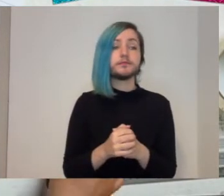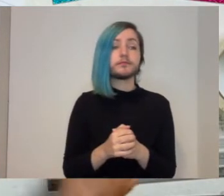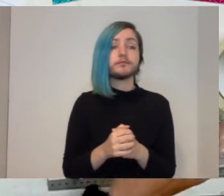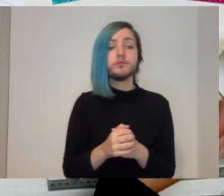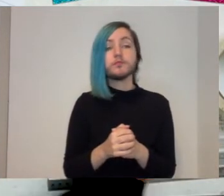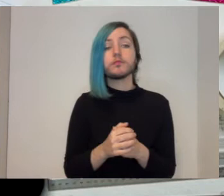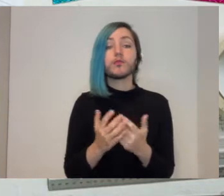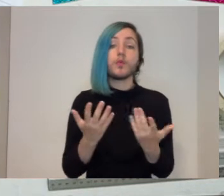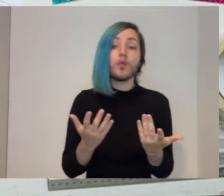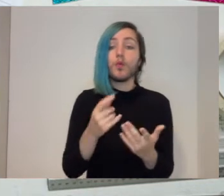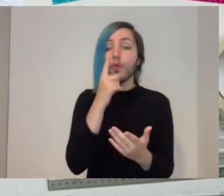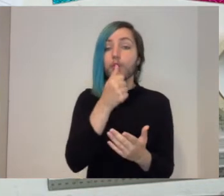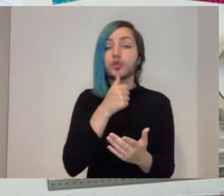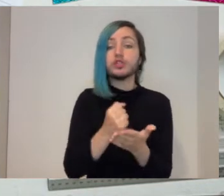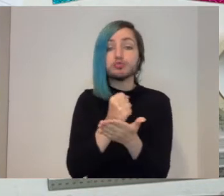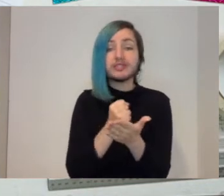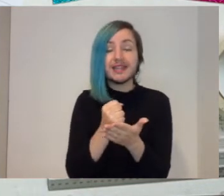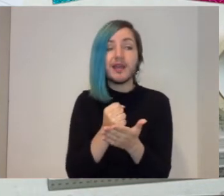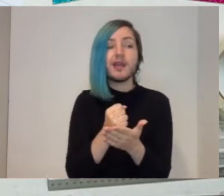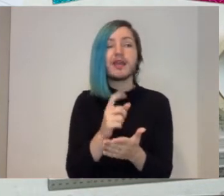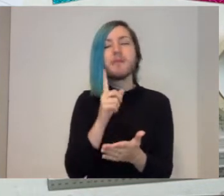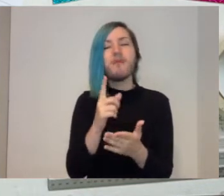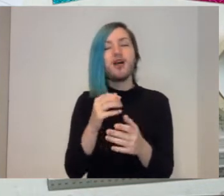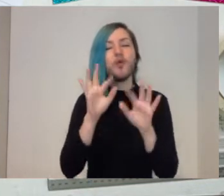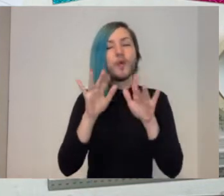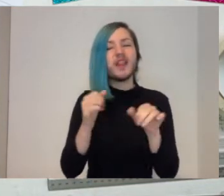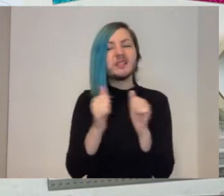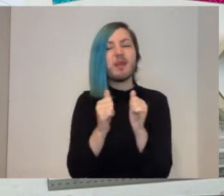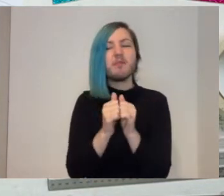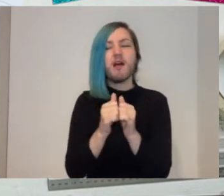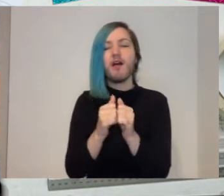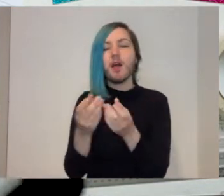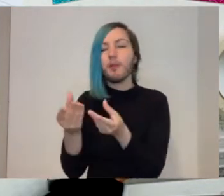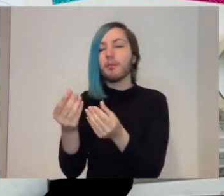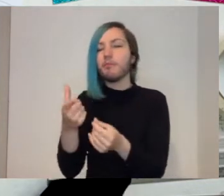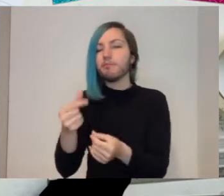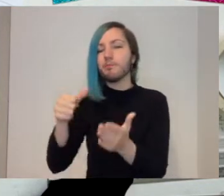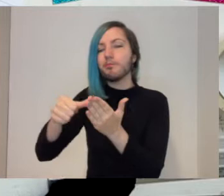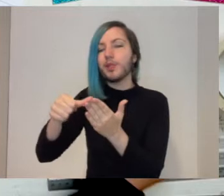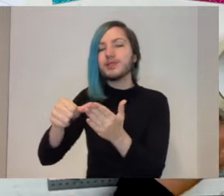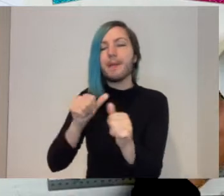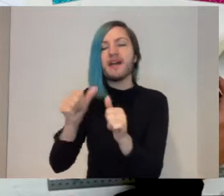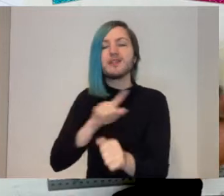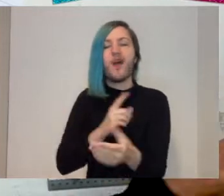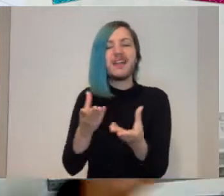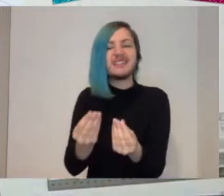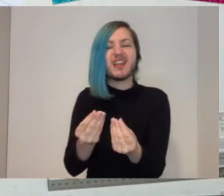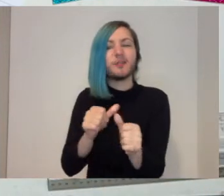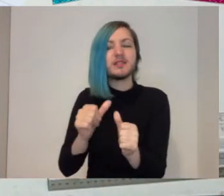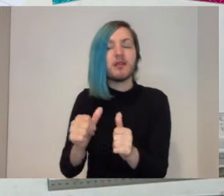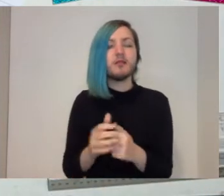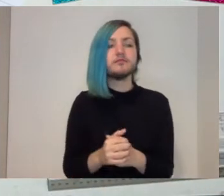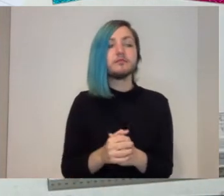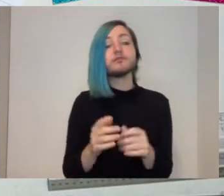You can also use a pritt stick to do that, but for the glitter paper I recommend the blue tack because it sticks better.